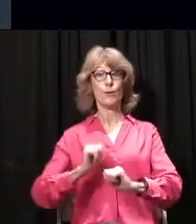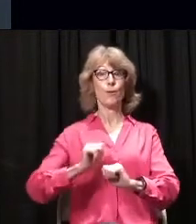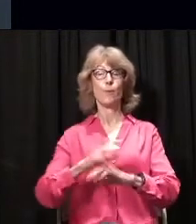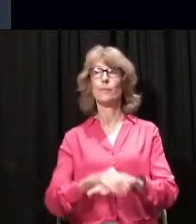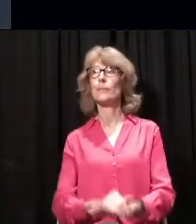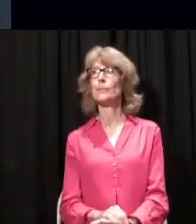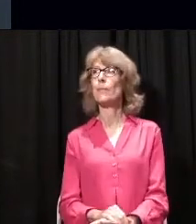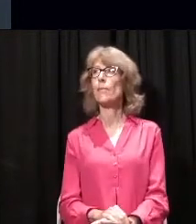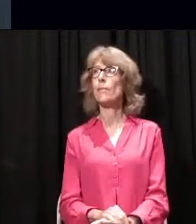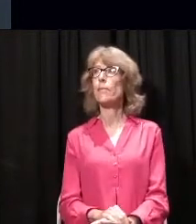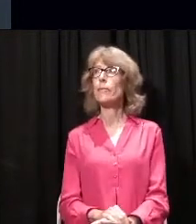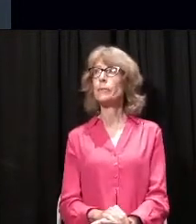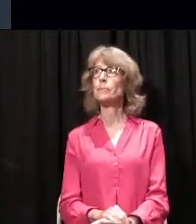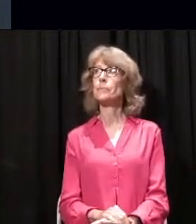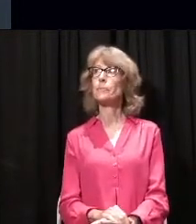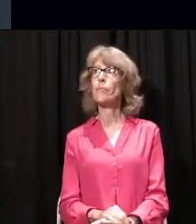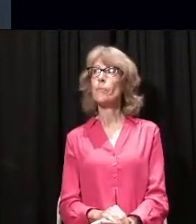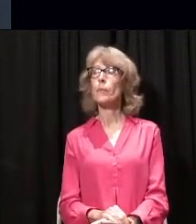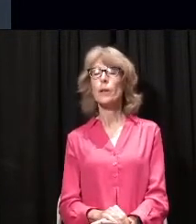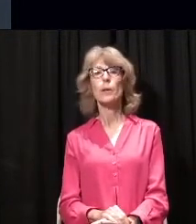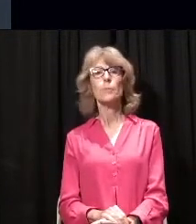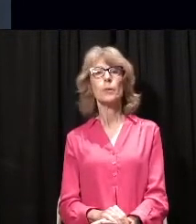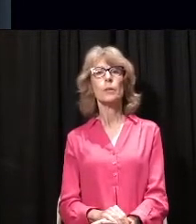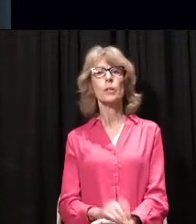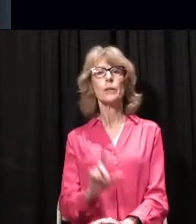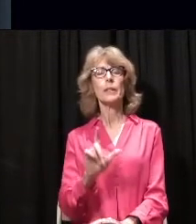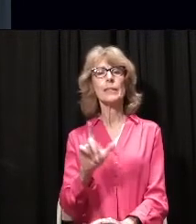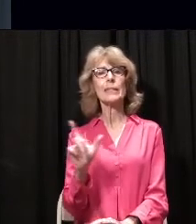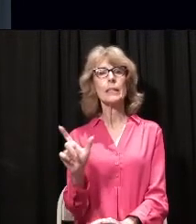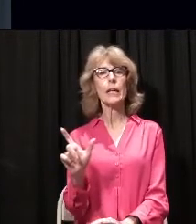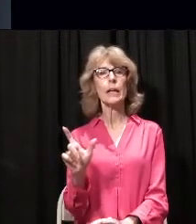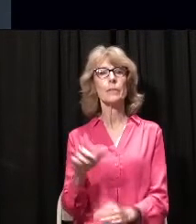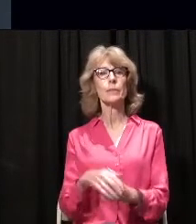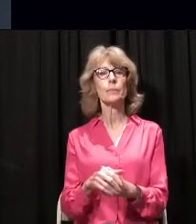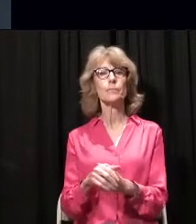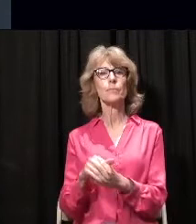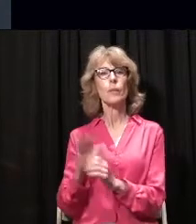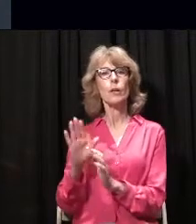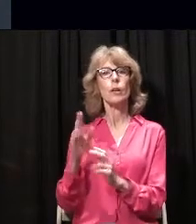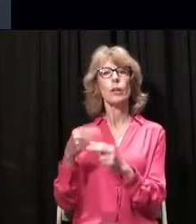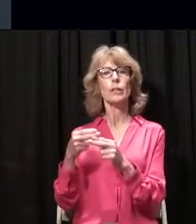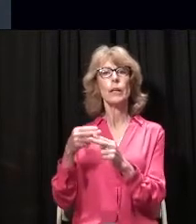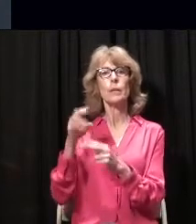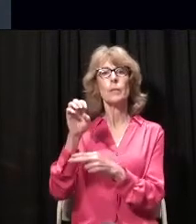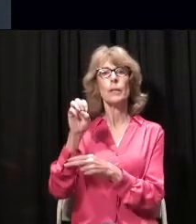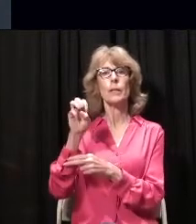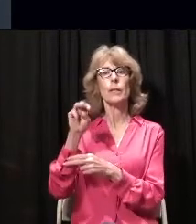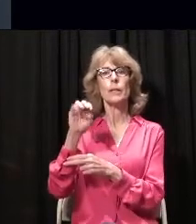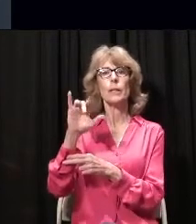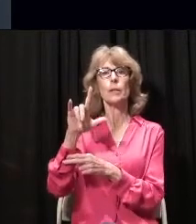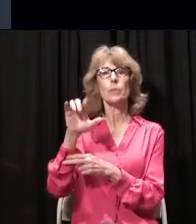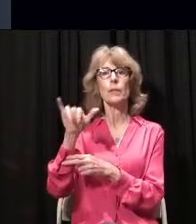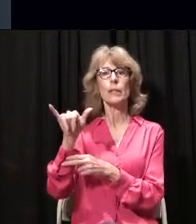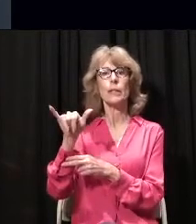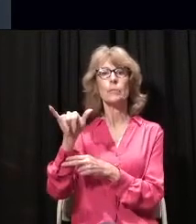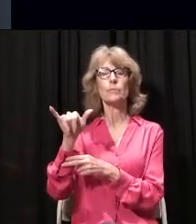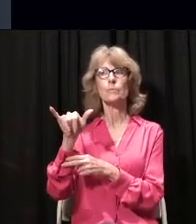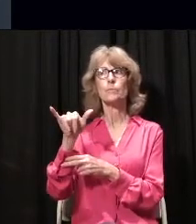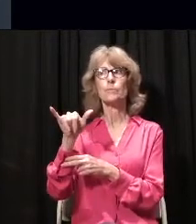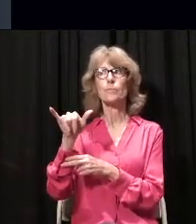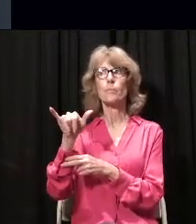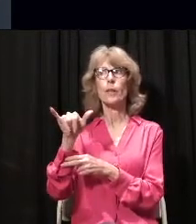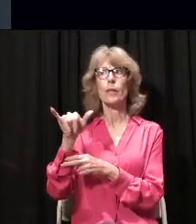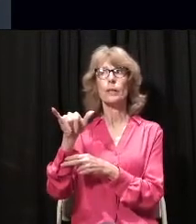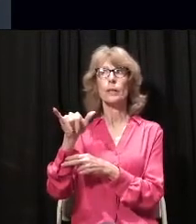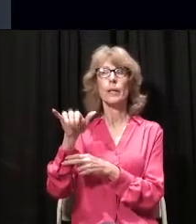want to highlight for a minute is on the left side of the screen. Her name is Emily Gonzalez. She dressed up like Abraham Lincoln